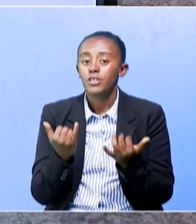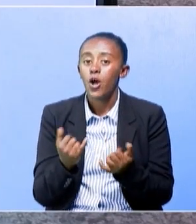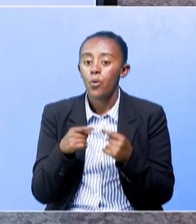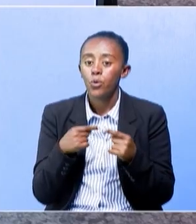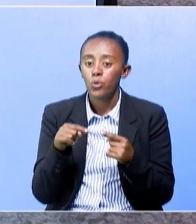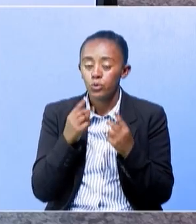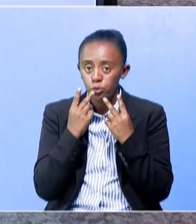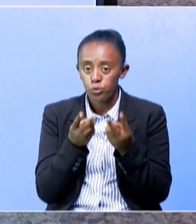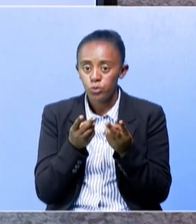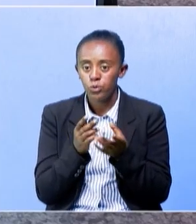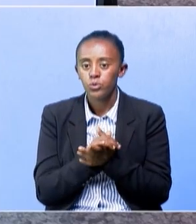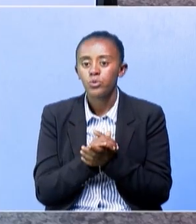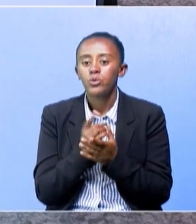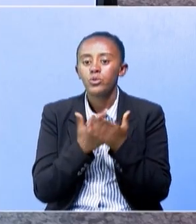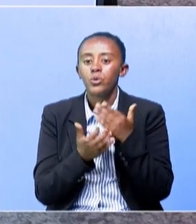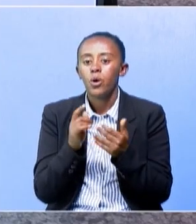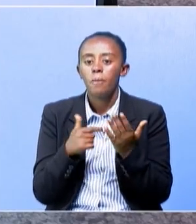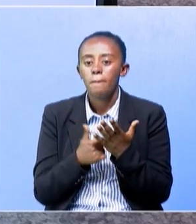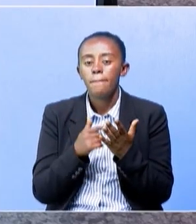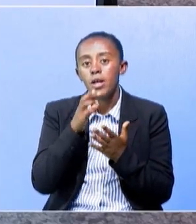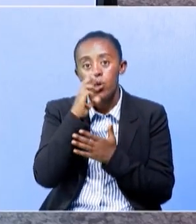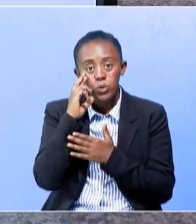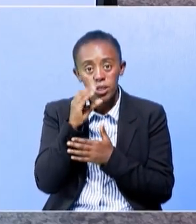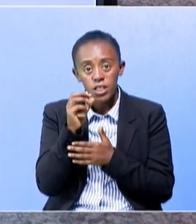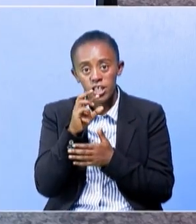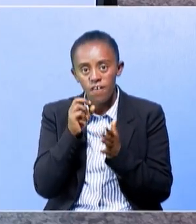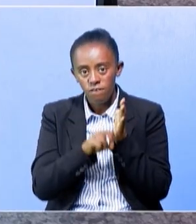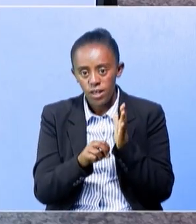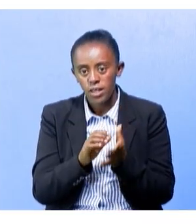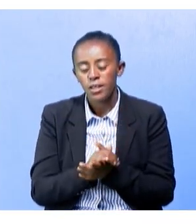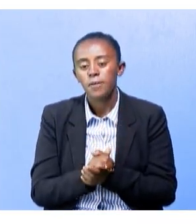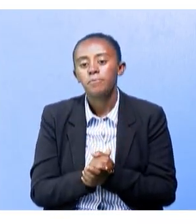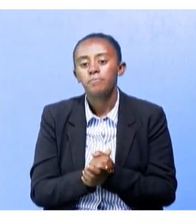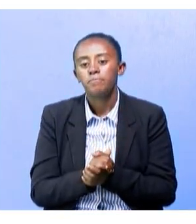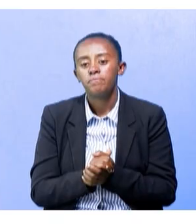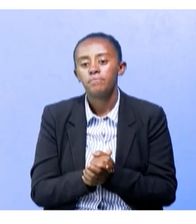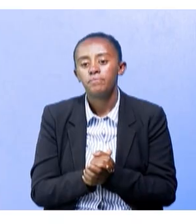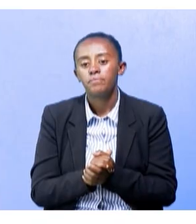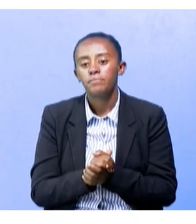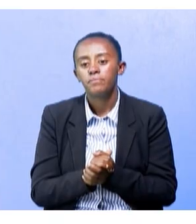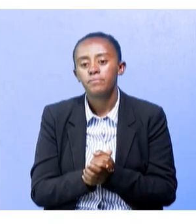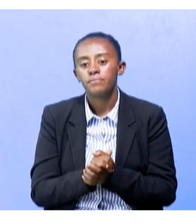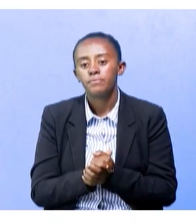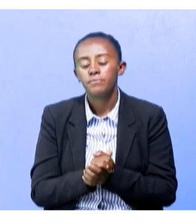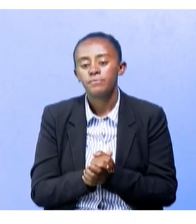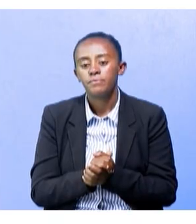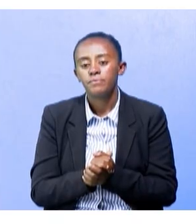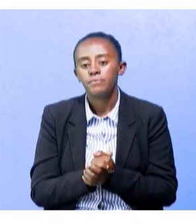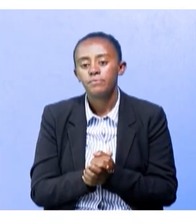to talk about cause and effect. A cause and